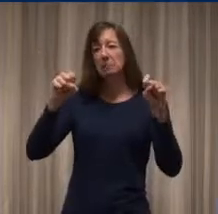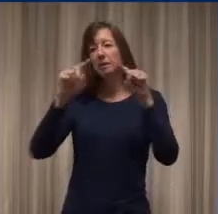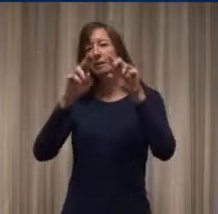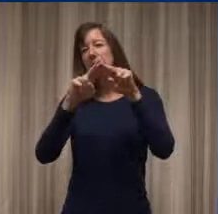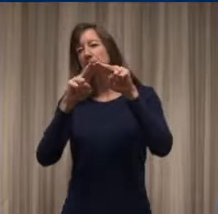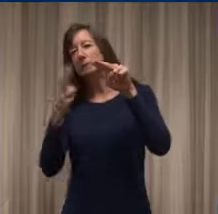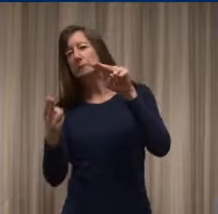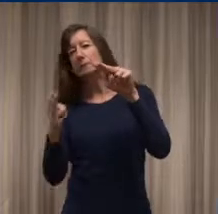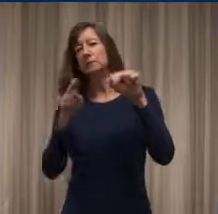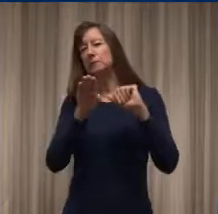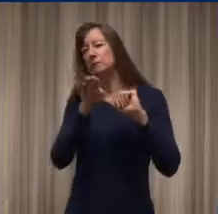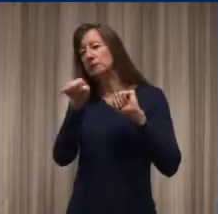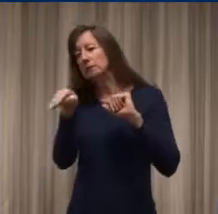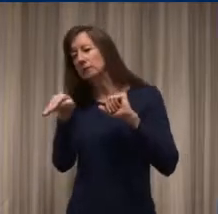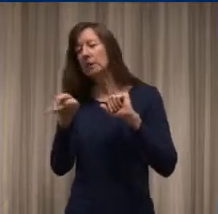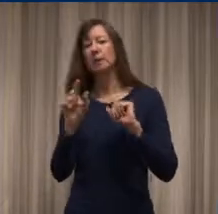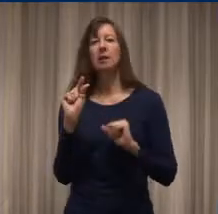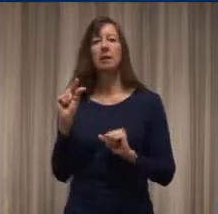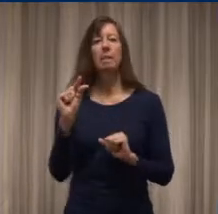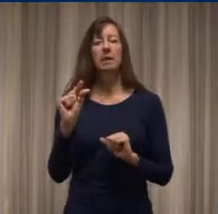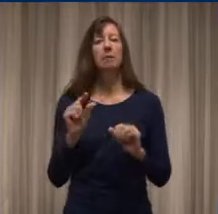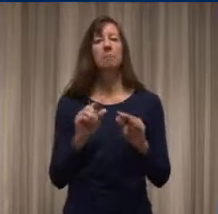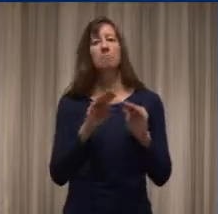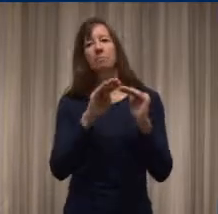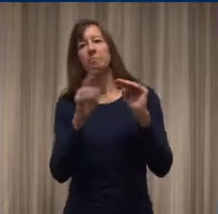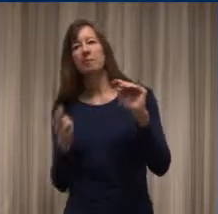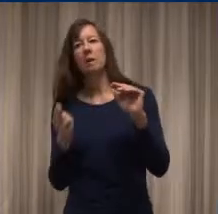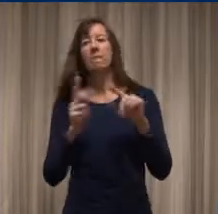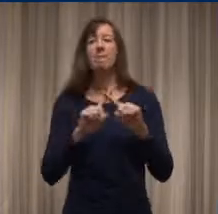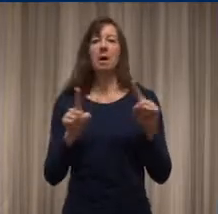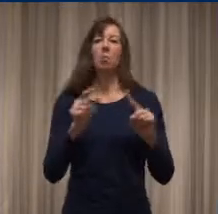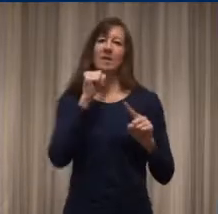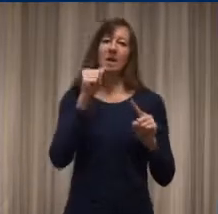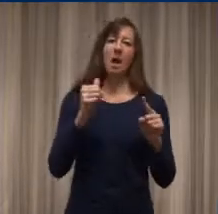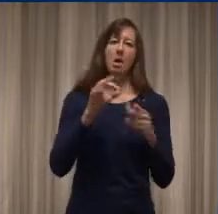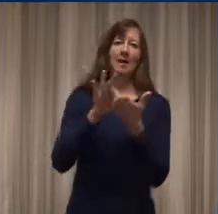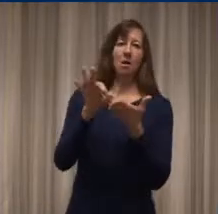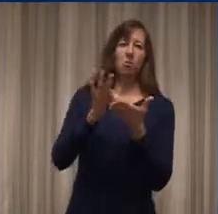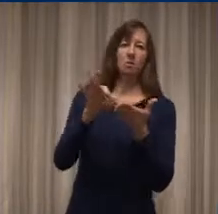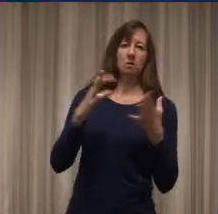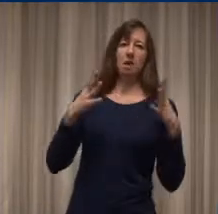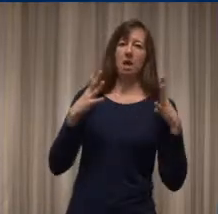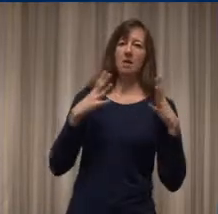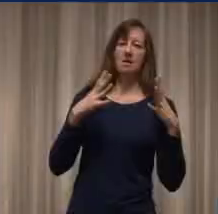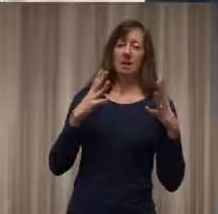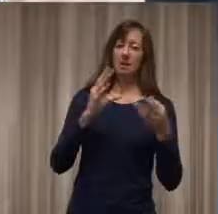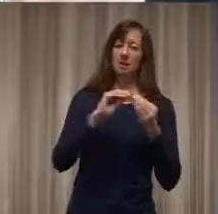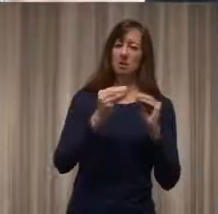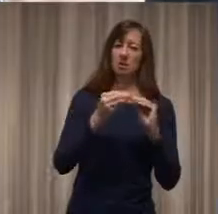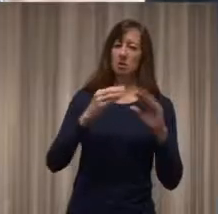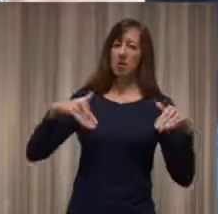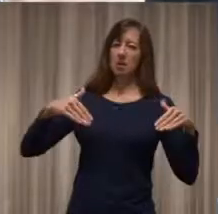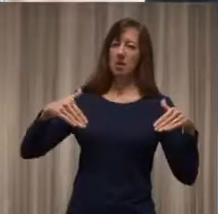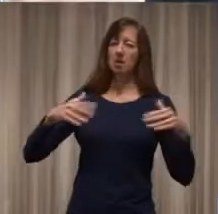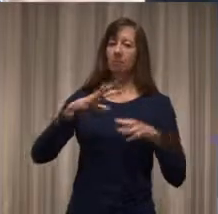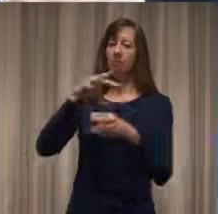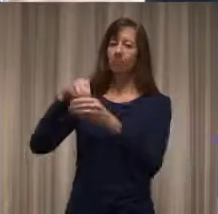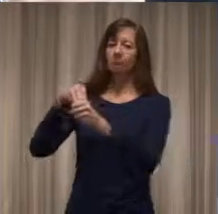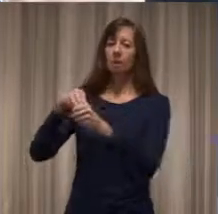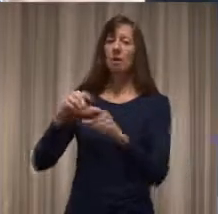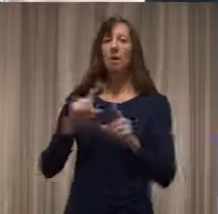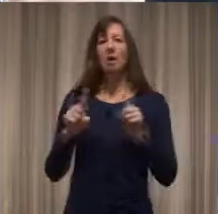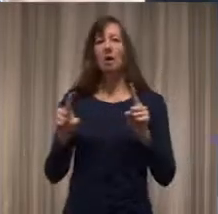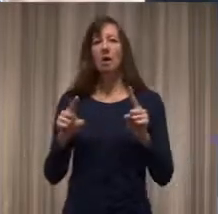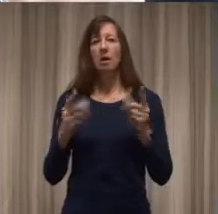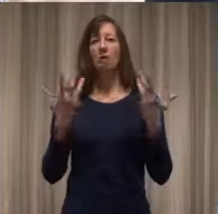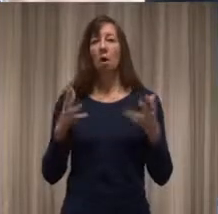early to tell without baking in the holiday effects, but we are now pretty well into January and seem to be